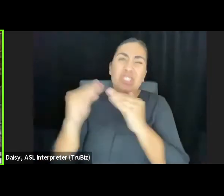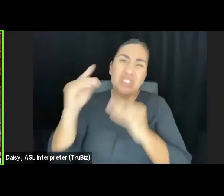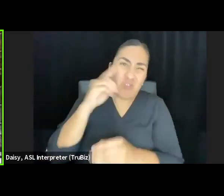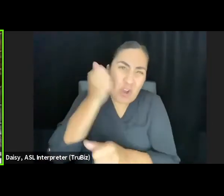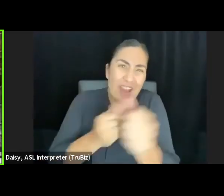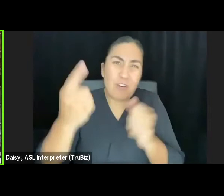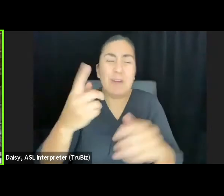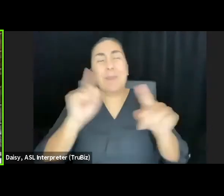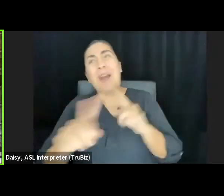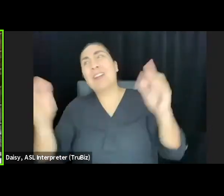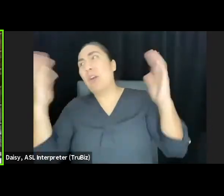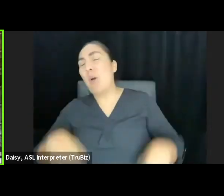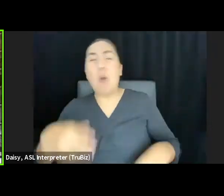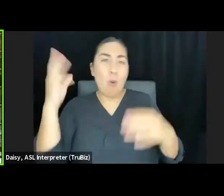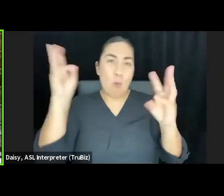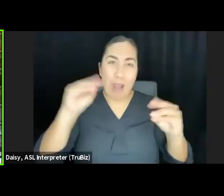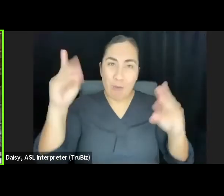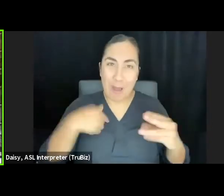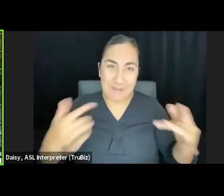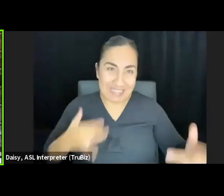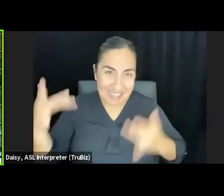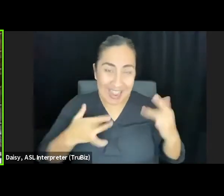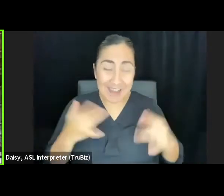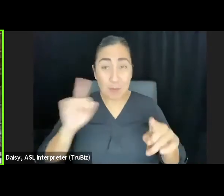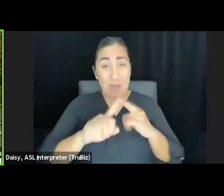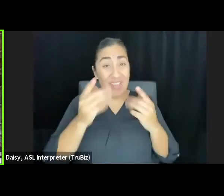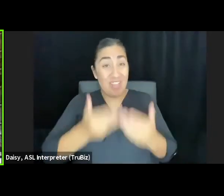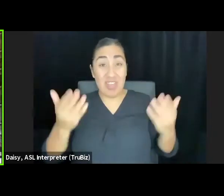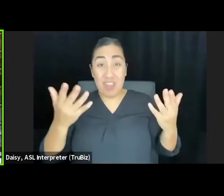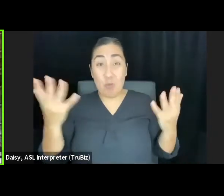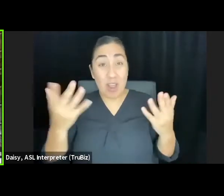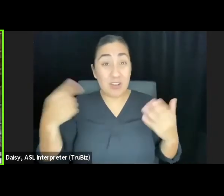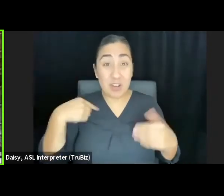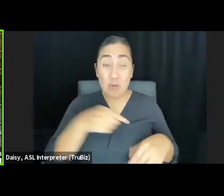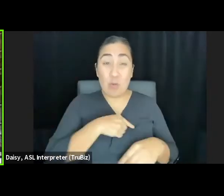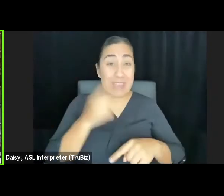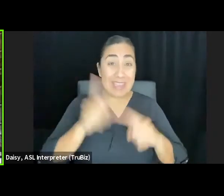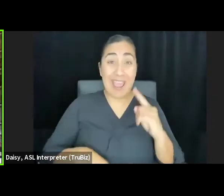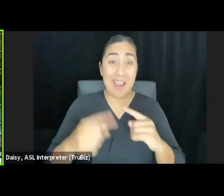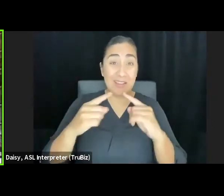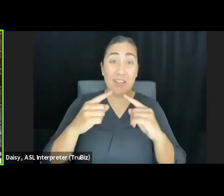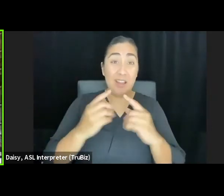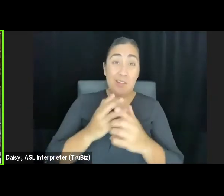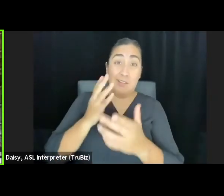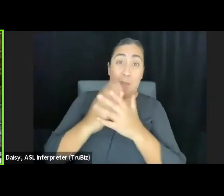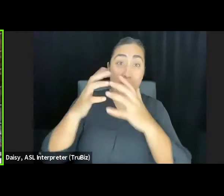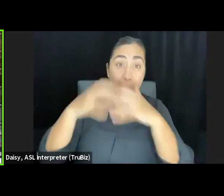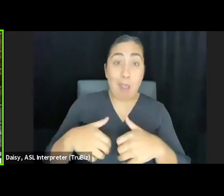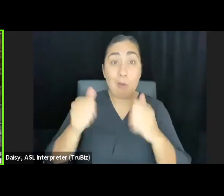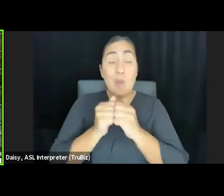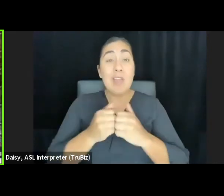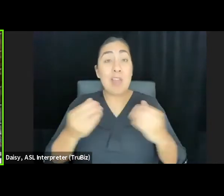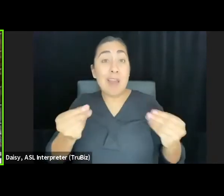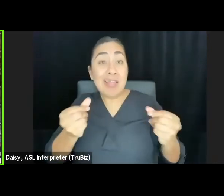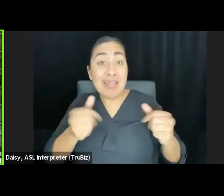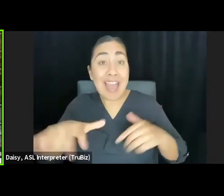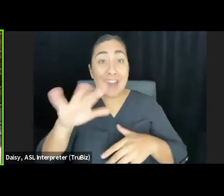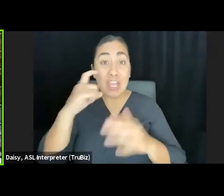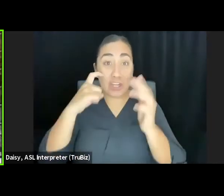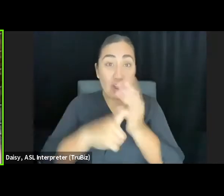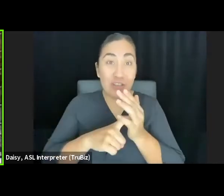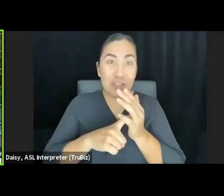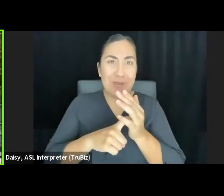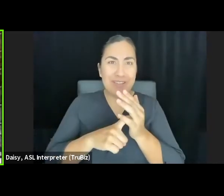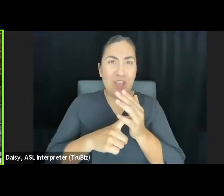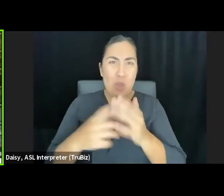I'm excited. The thing is, we're not going to dismantle white supremacy with a land acknowledgement. I guess I want to know, or I want to